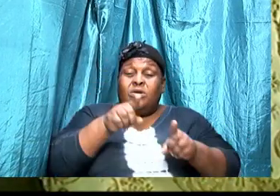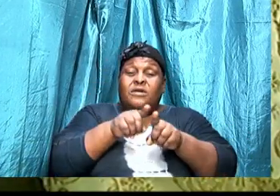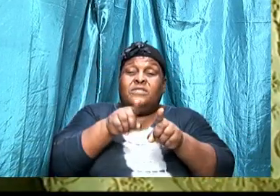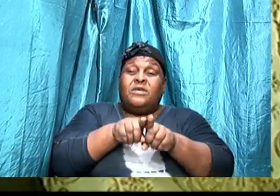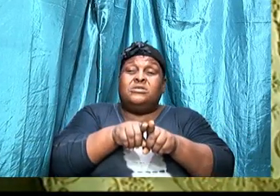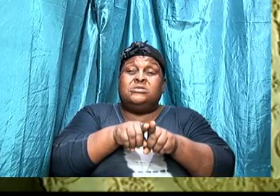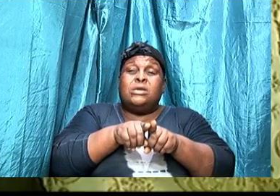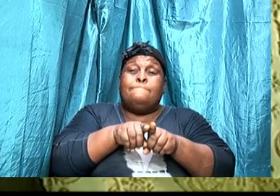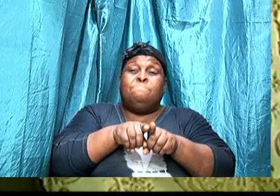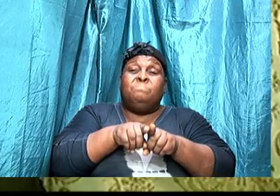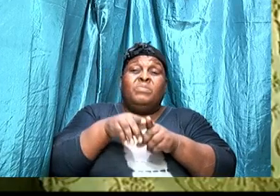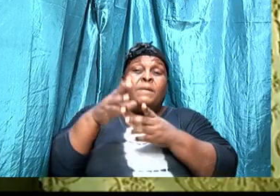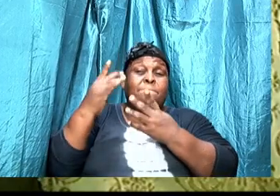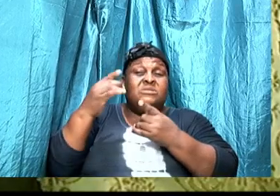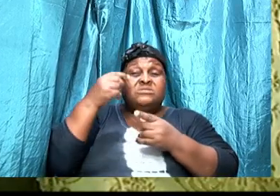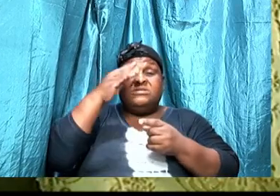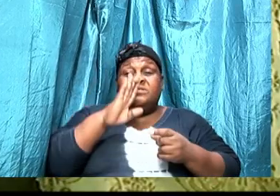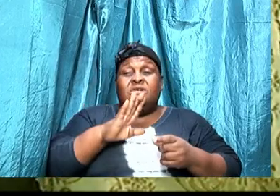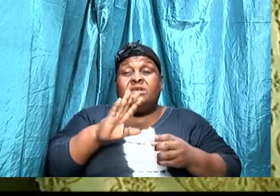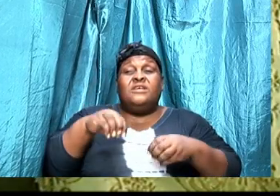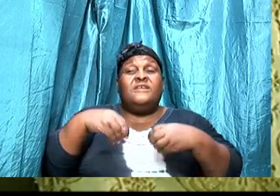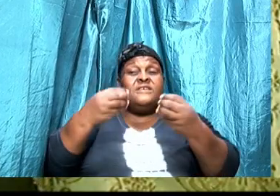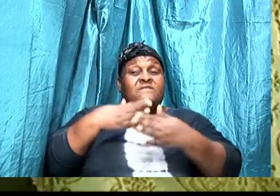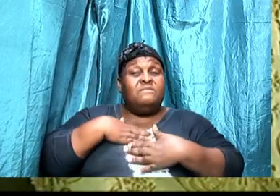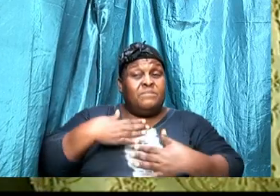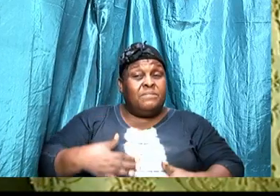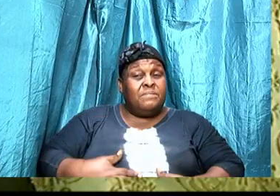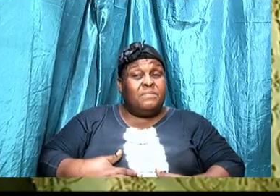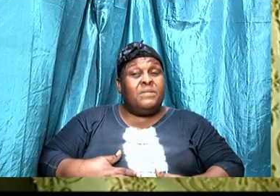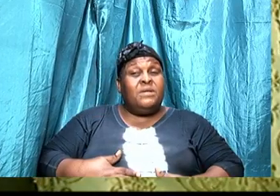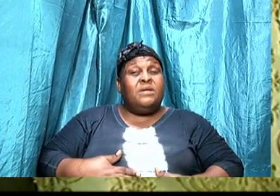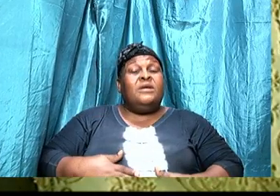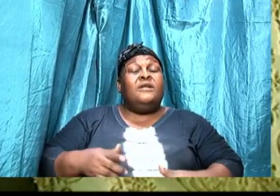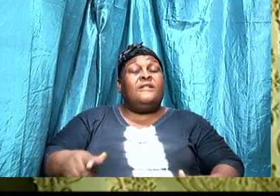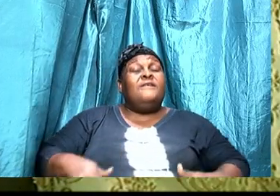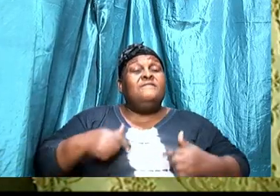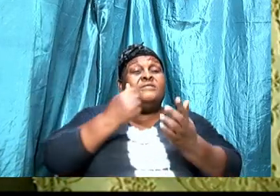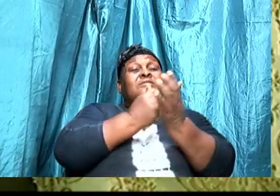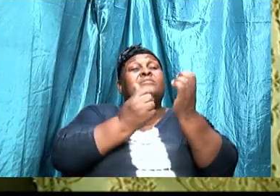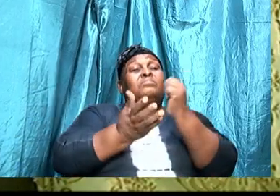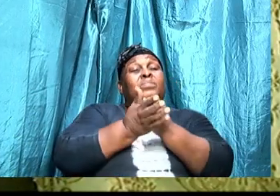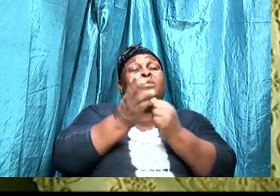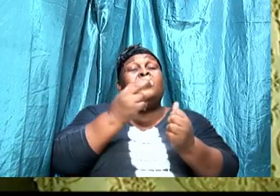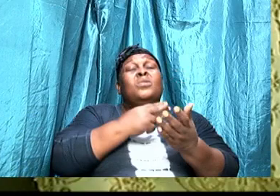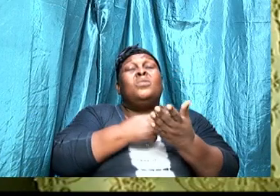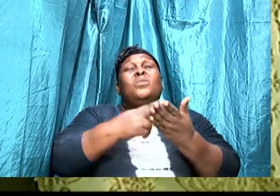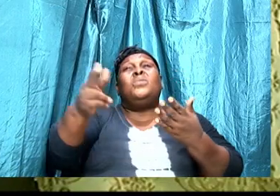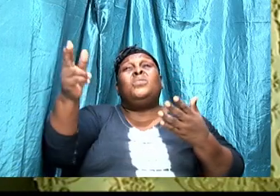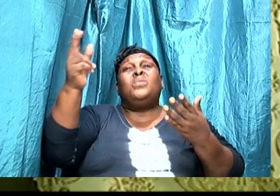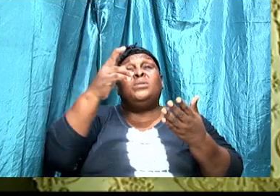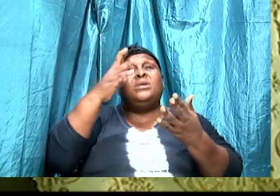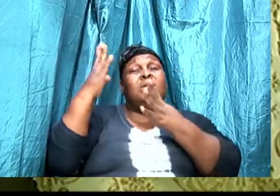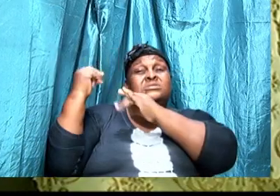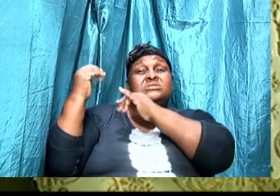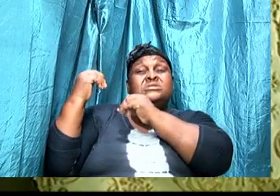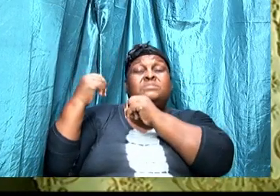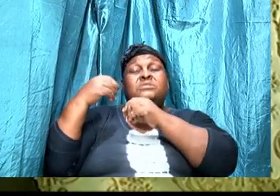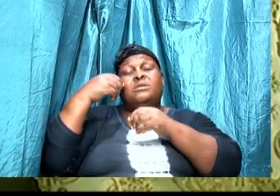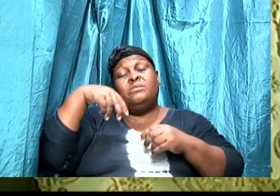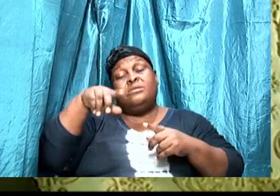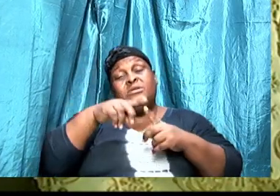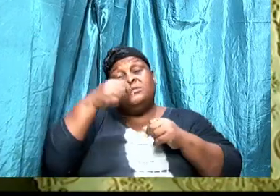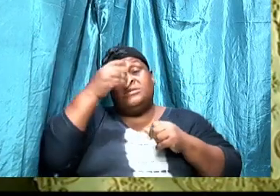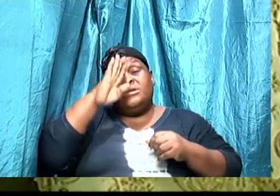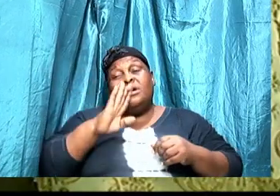he's beseeching us by the mercies of God, that we present our bodies living sacrifice, holy and acceptable unto